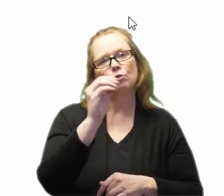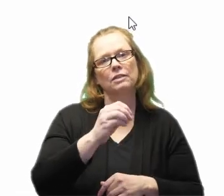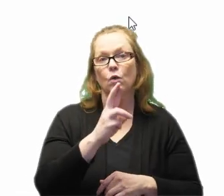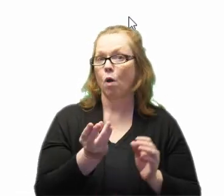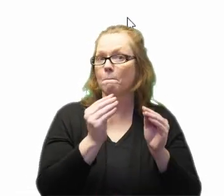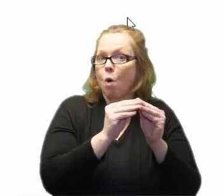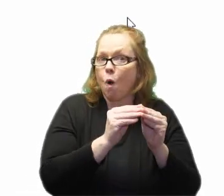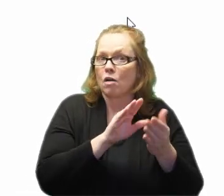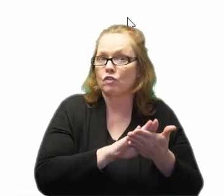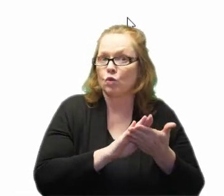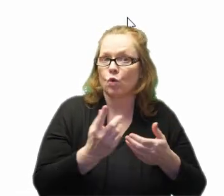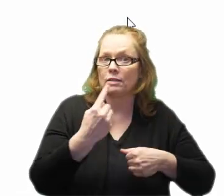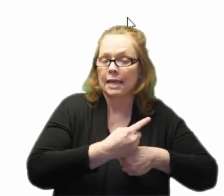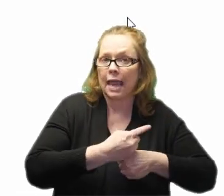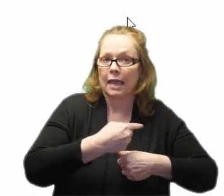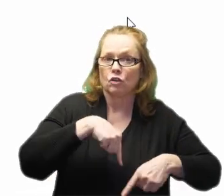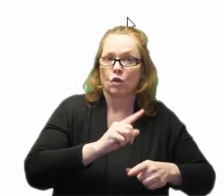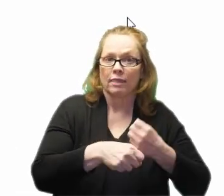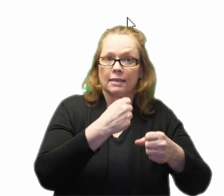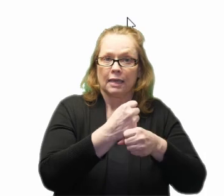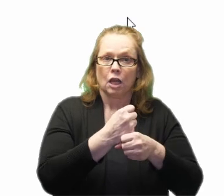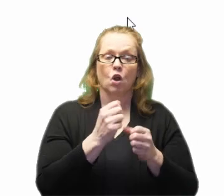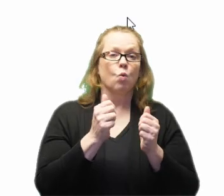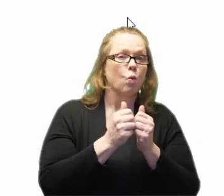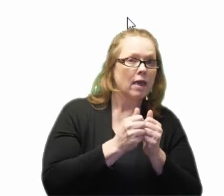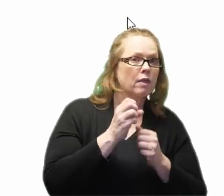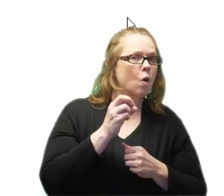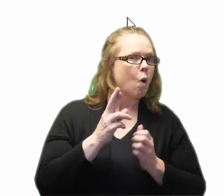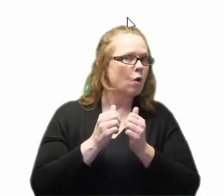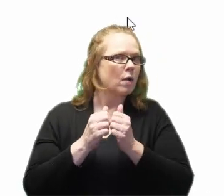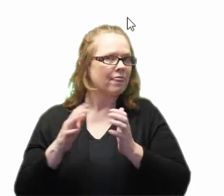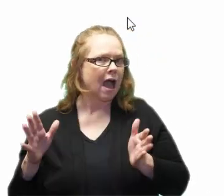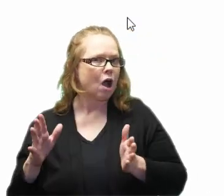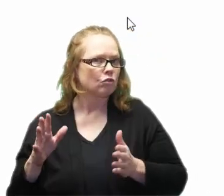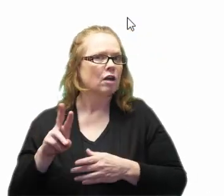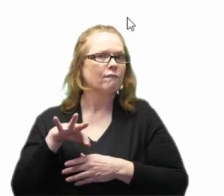per year with or without a valid excuse.